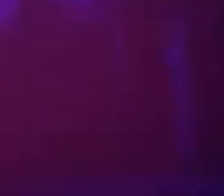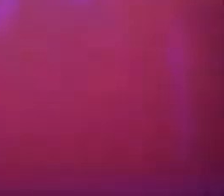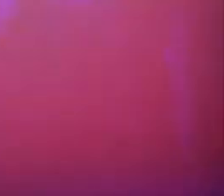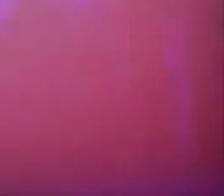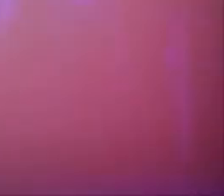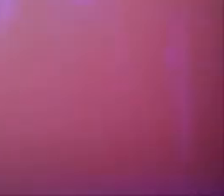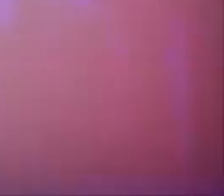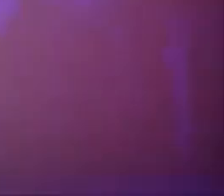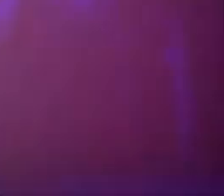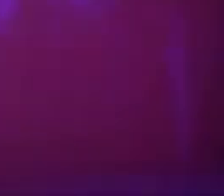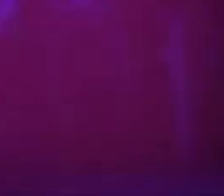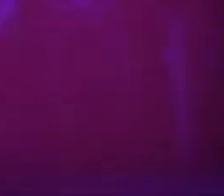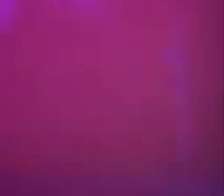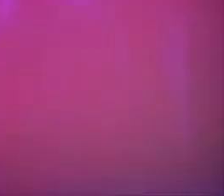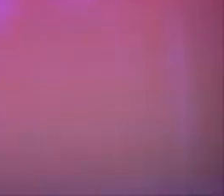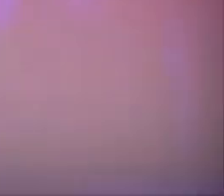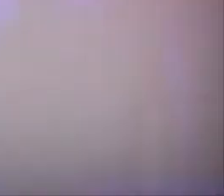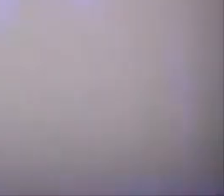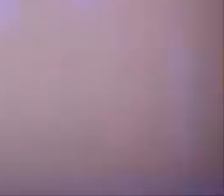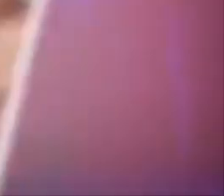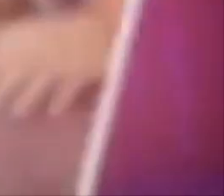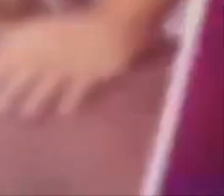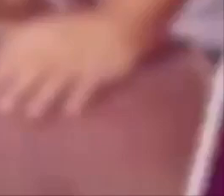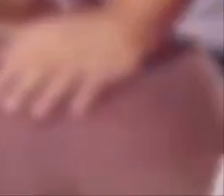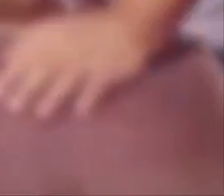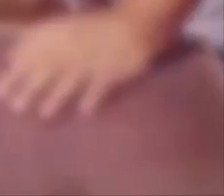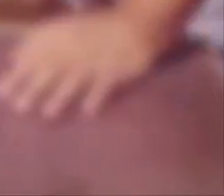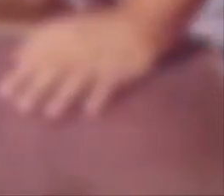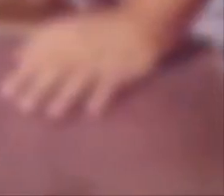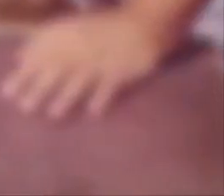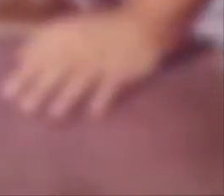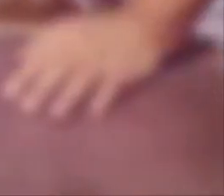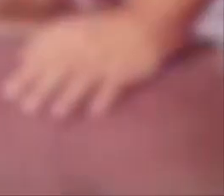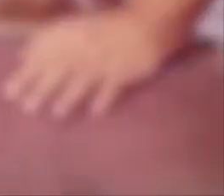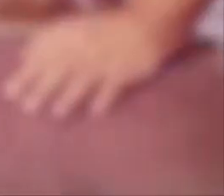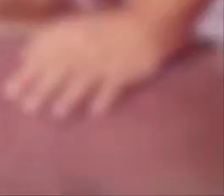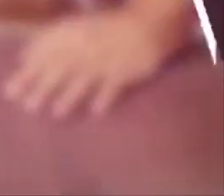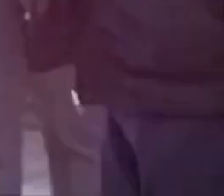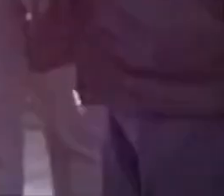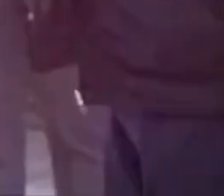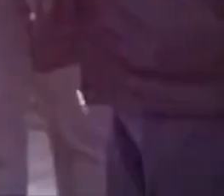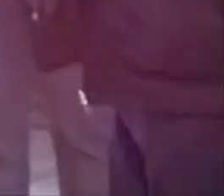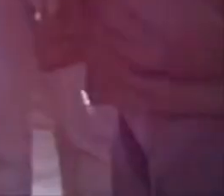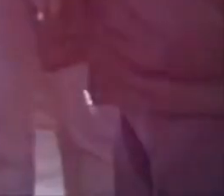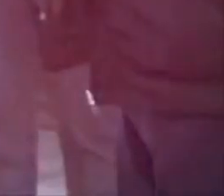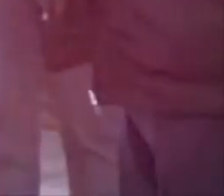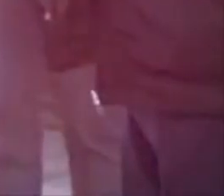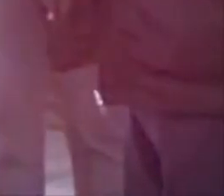Thank you.